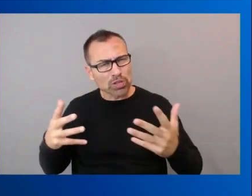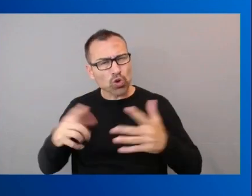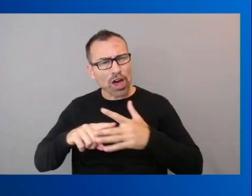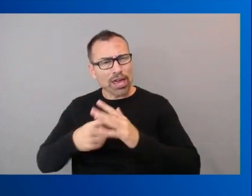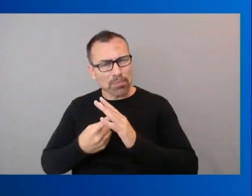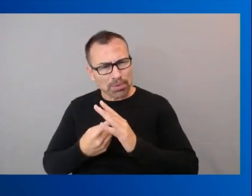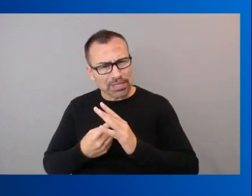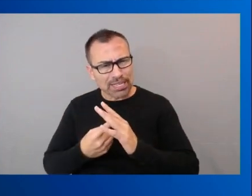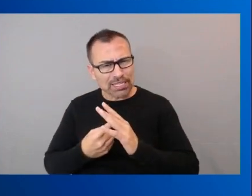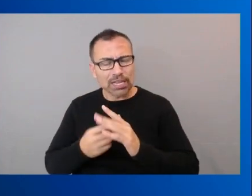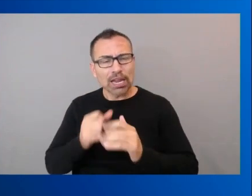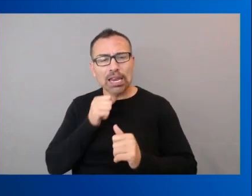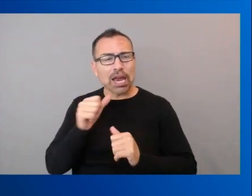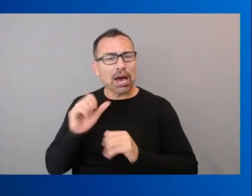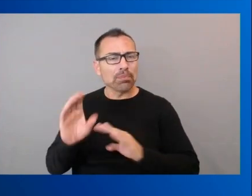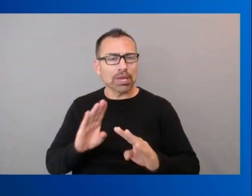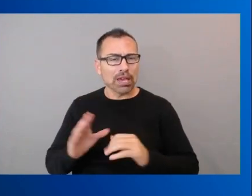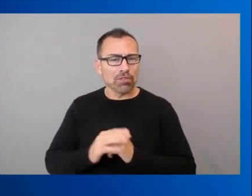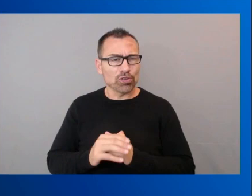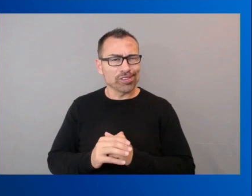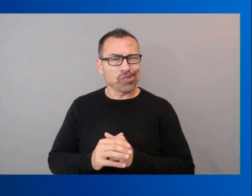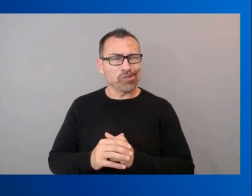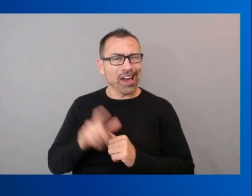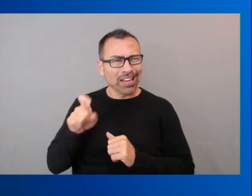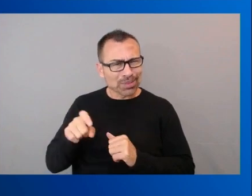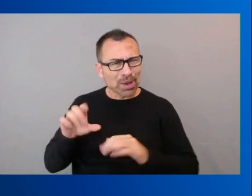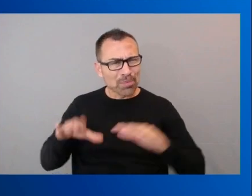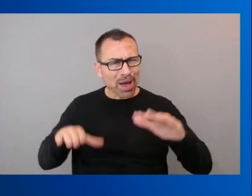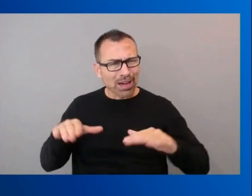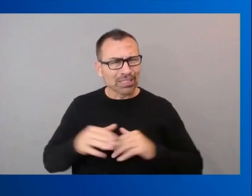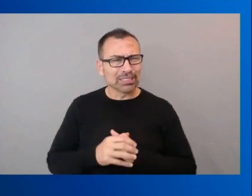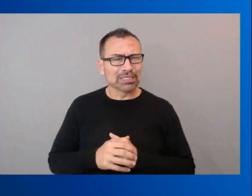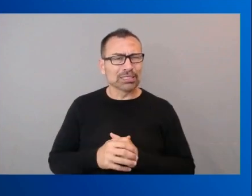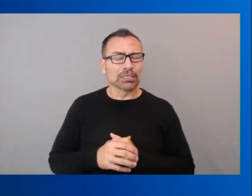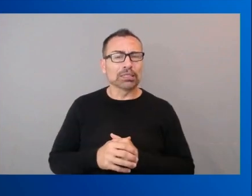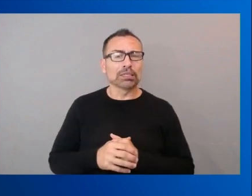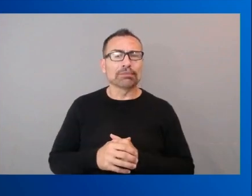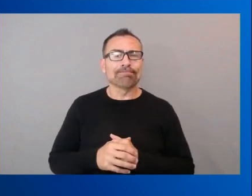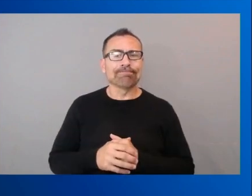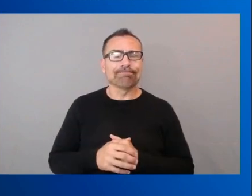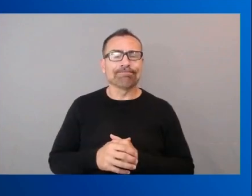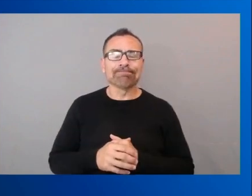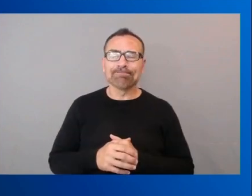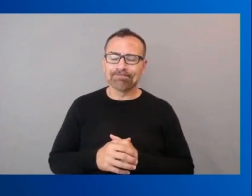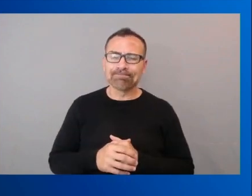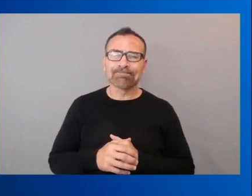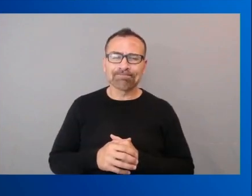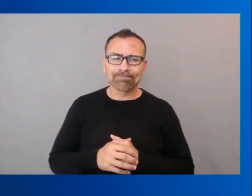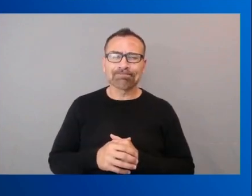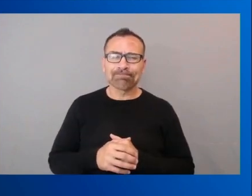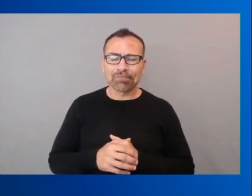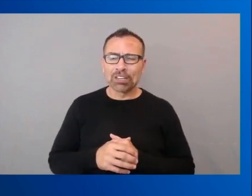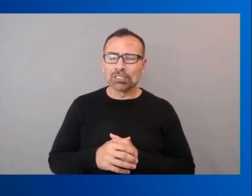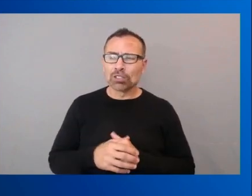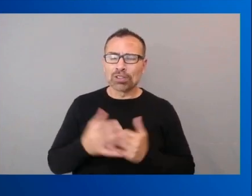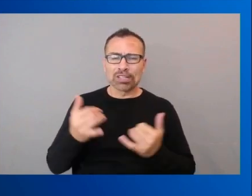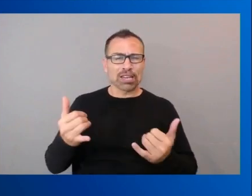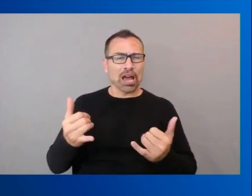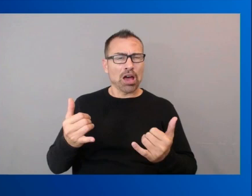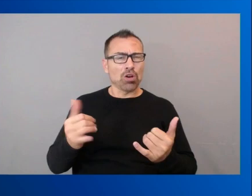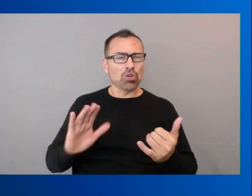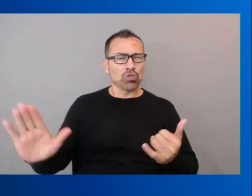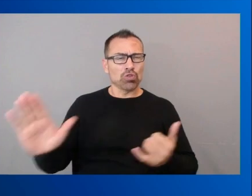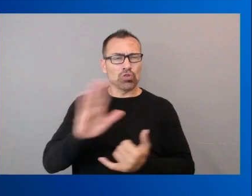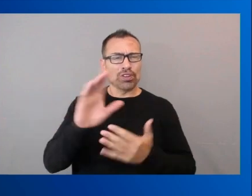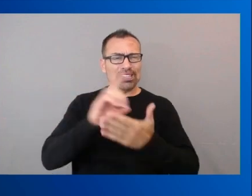there. And what I kind of realized really too is how you actually design your events impacts your